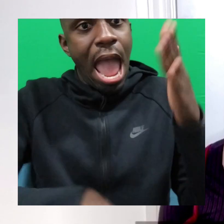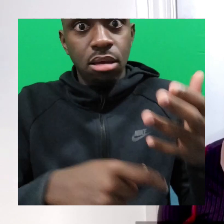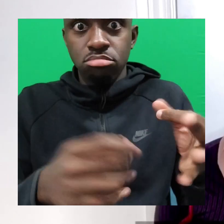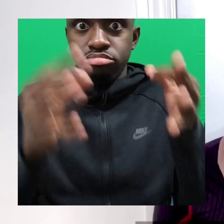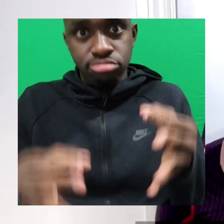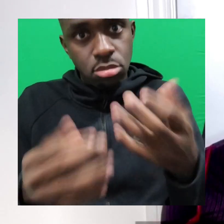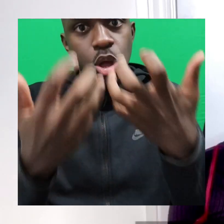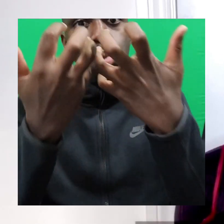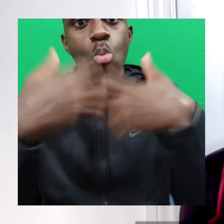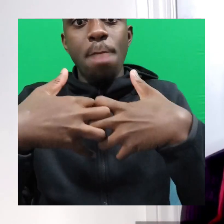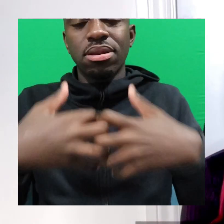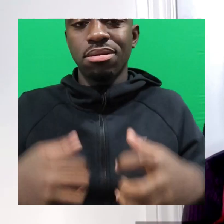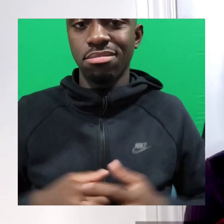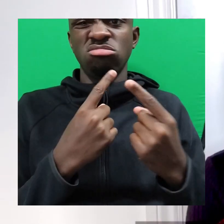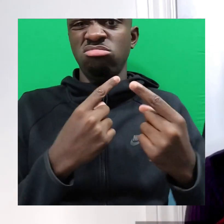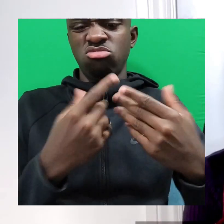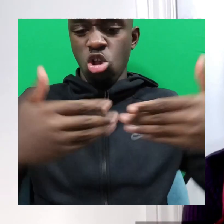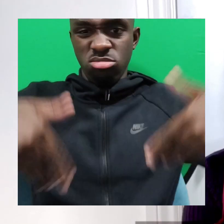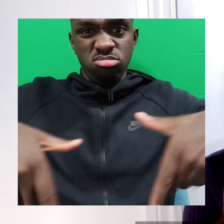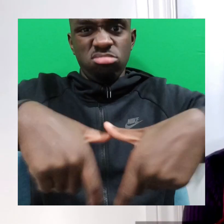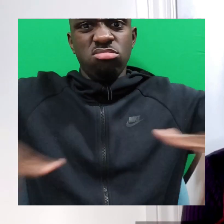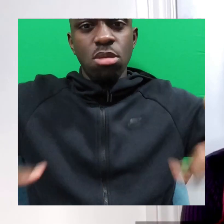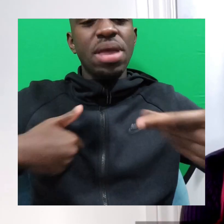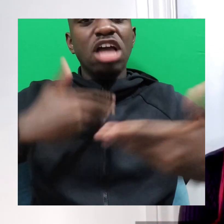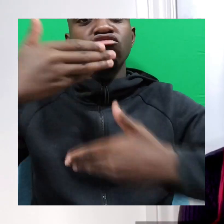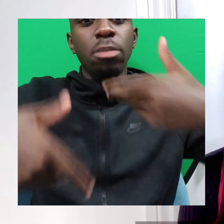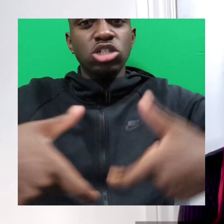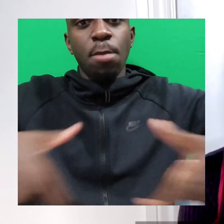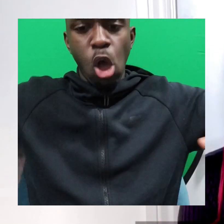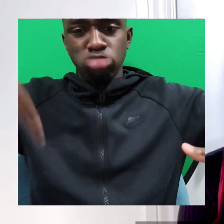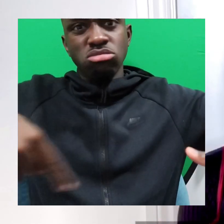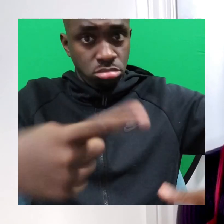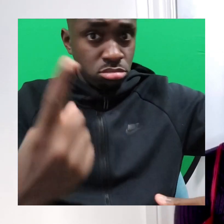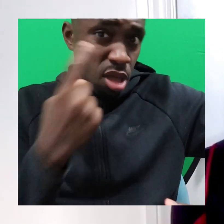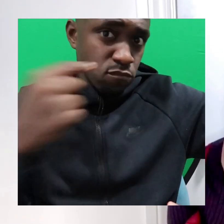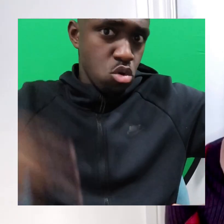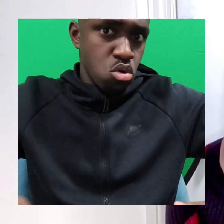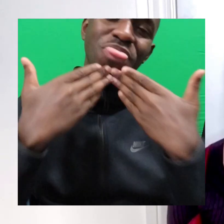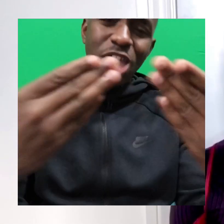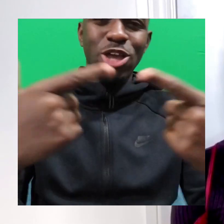And yeah, thank you guys so much for watching and I will see you in the next video. Bye.